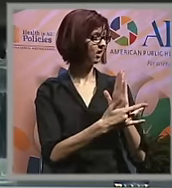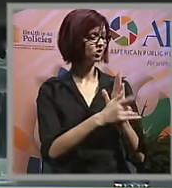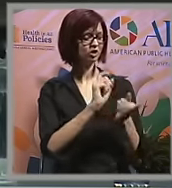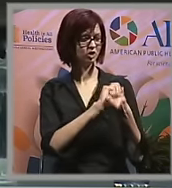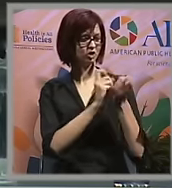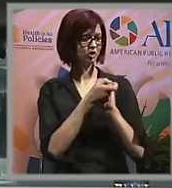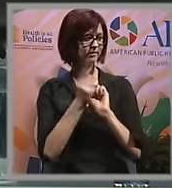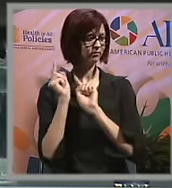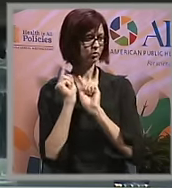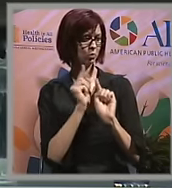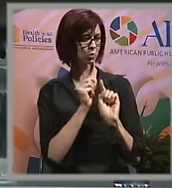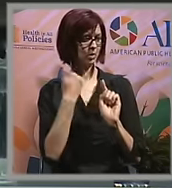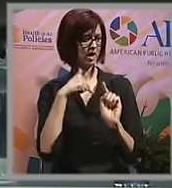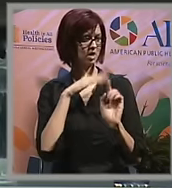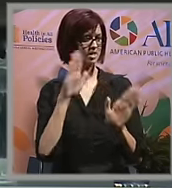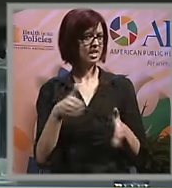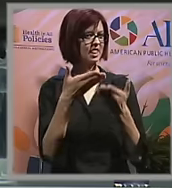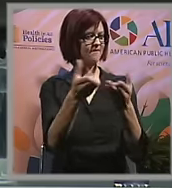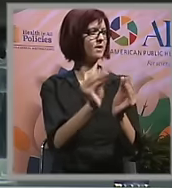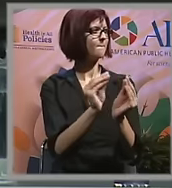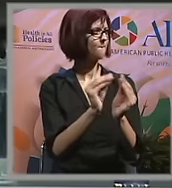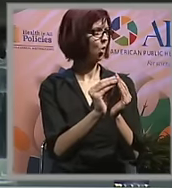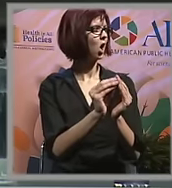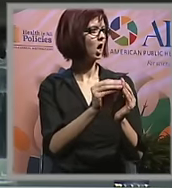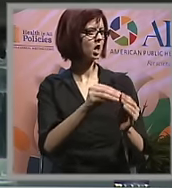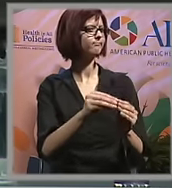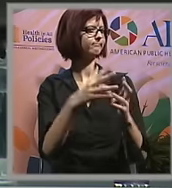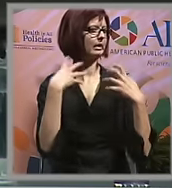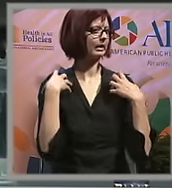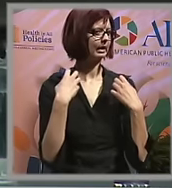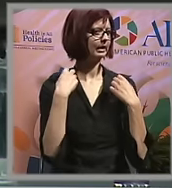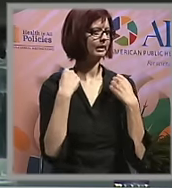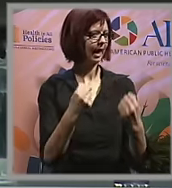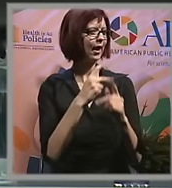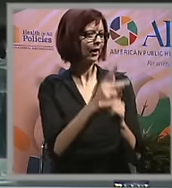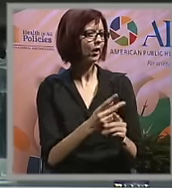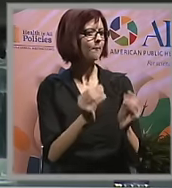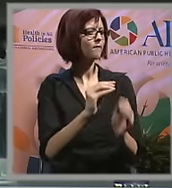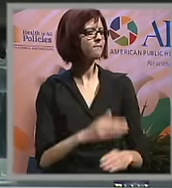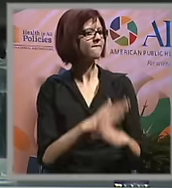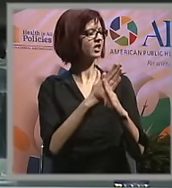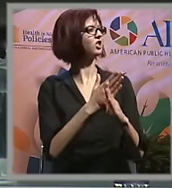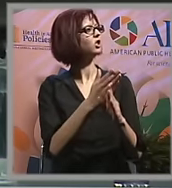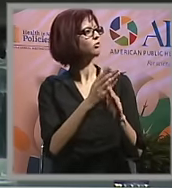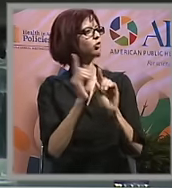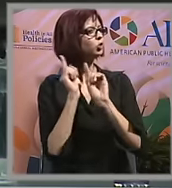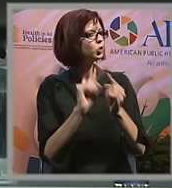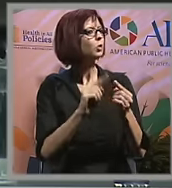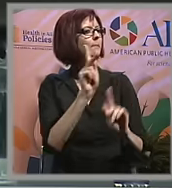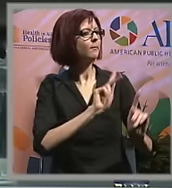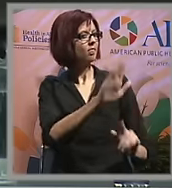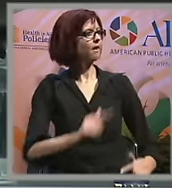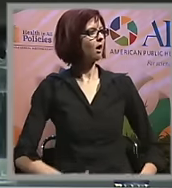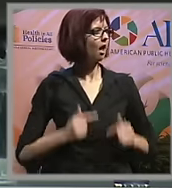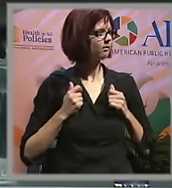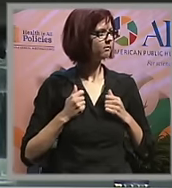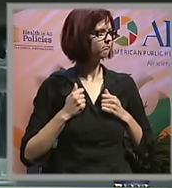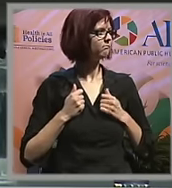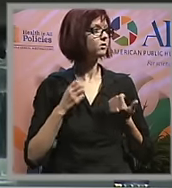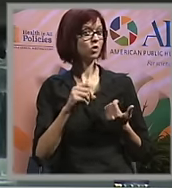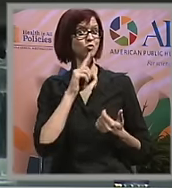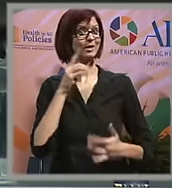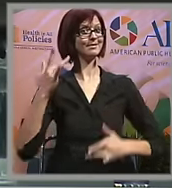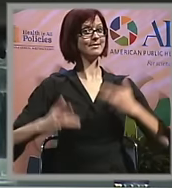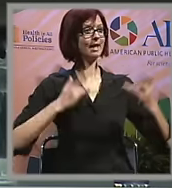toward delivering more care and more prevention where people live. So this is very exciting to hear. You know,